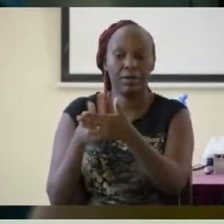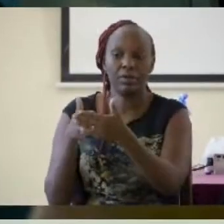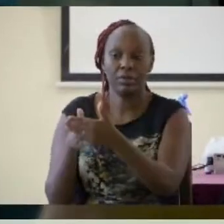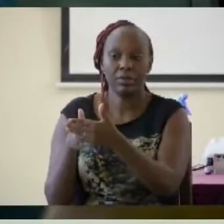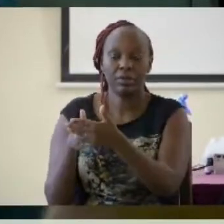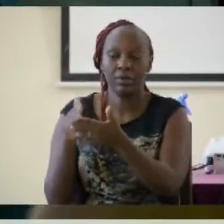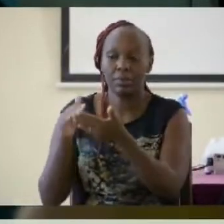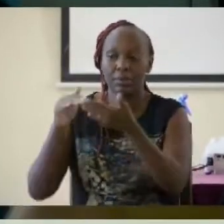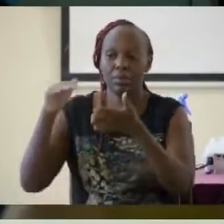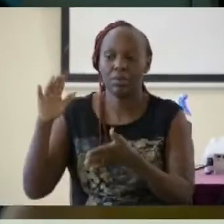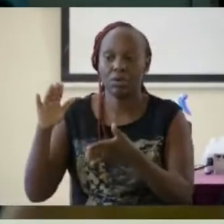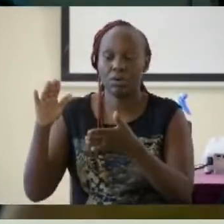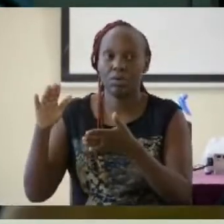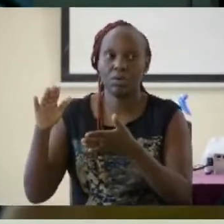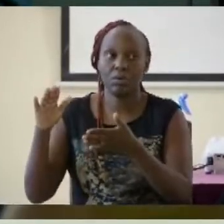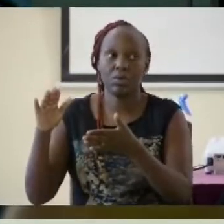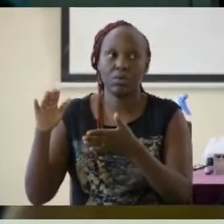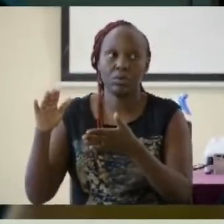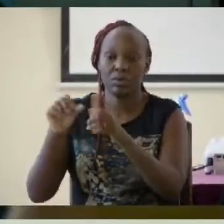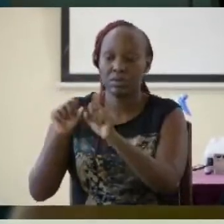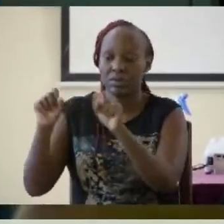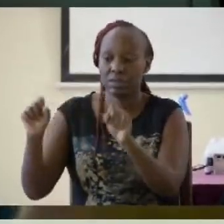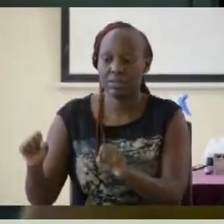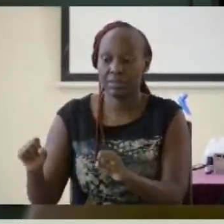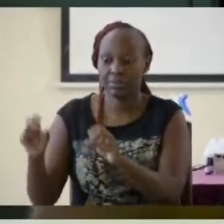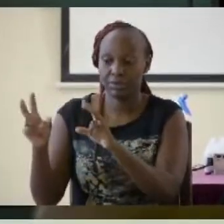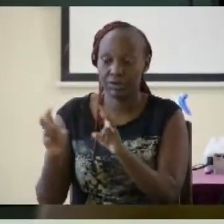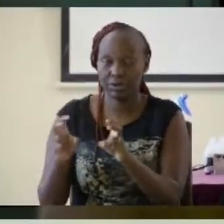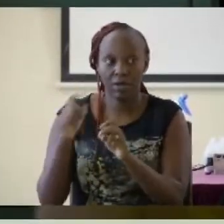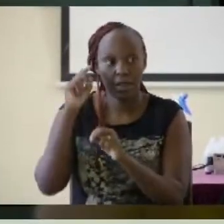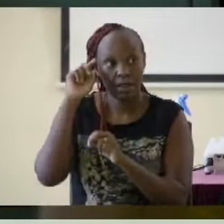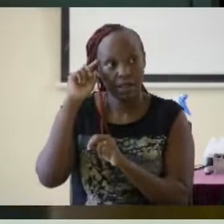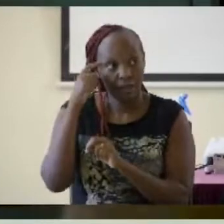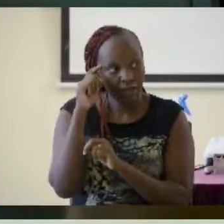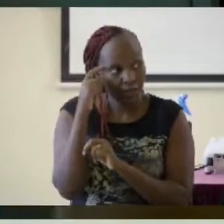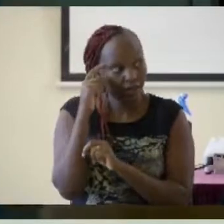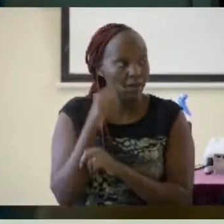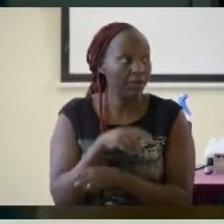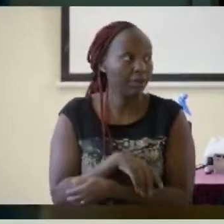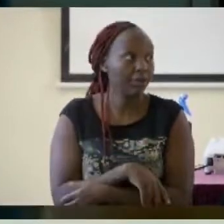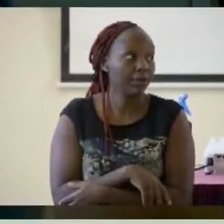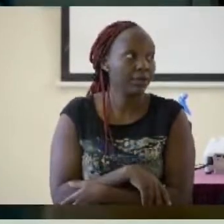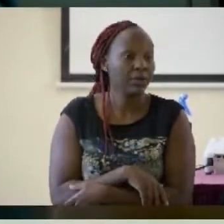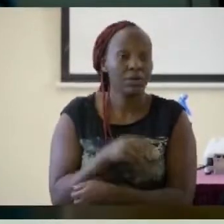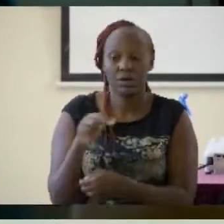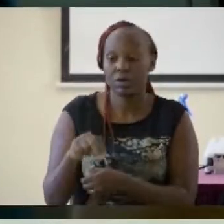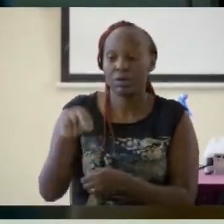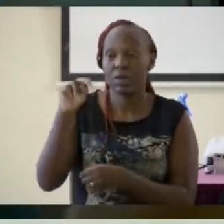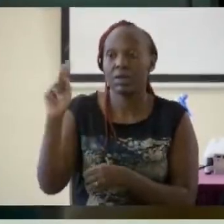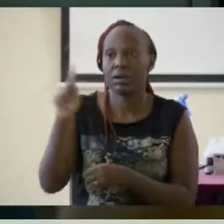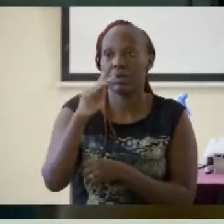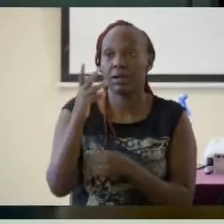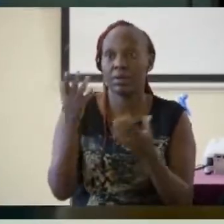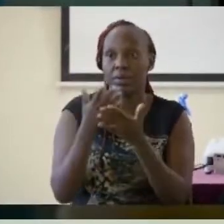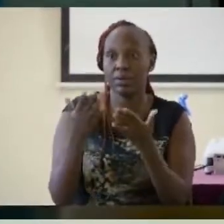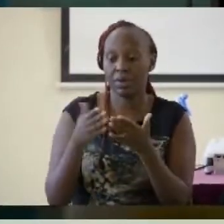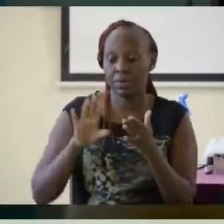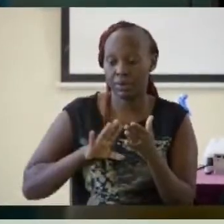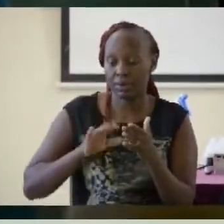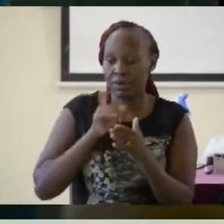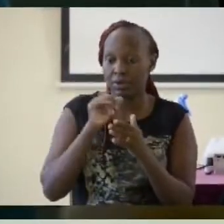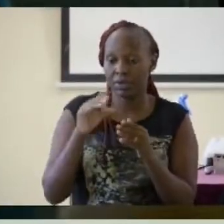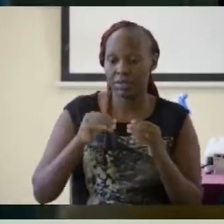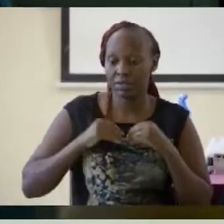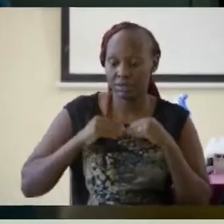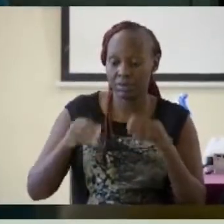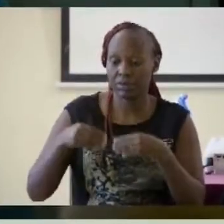be more systemic. Like, I think it is in northern Kenya, where women are not allowed to go and